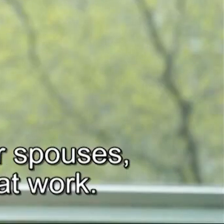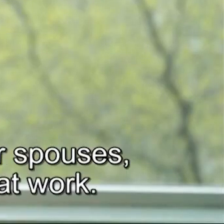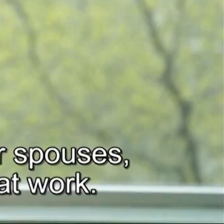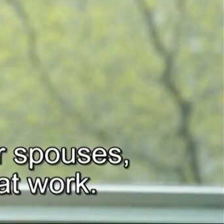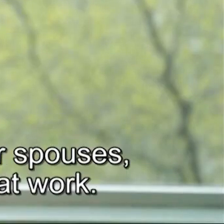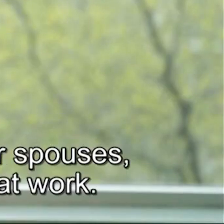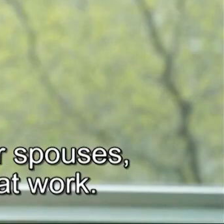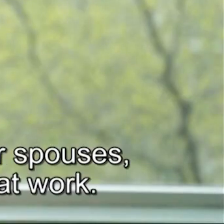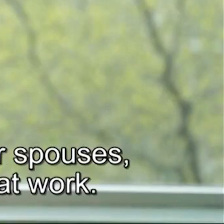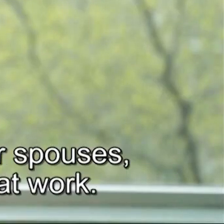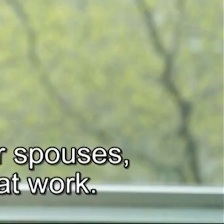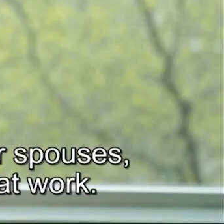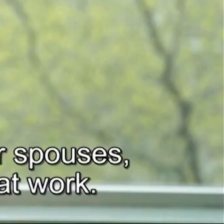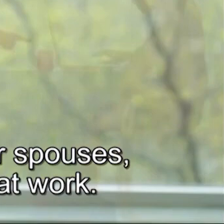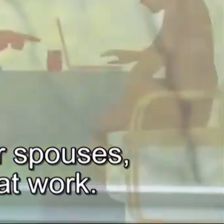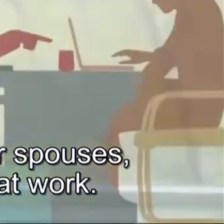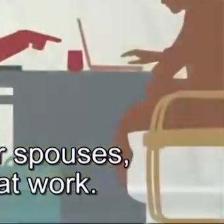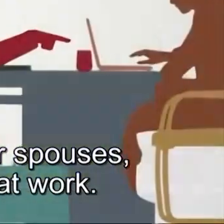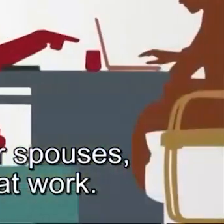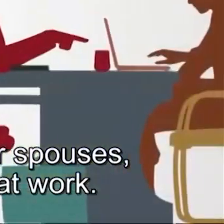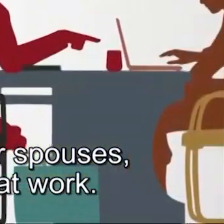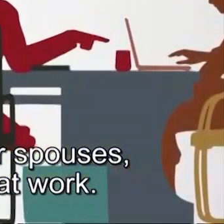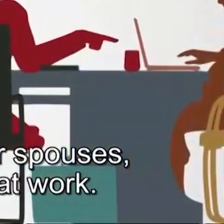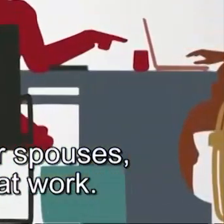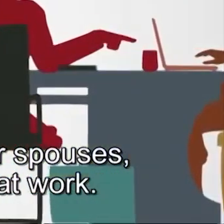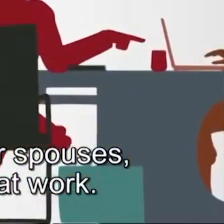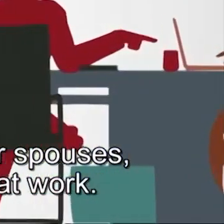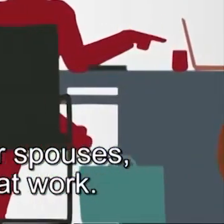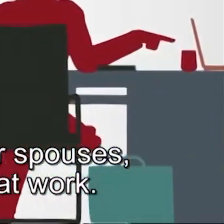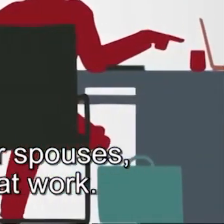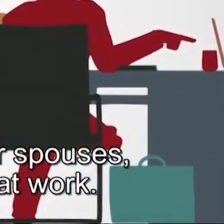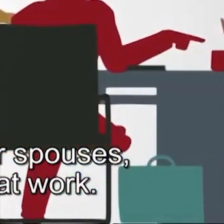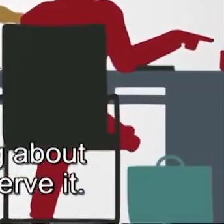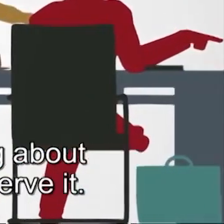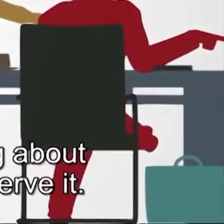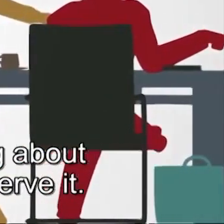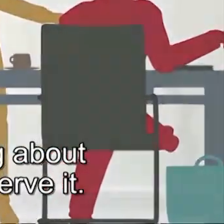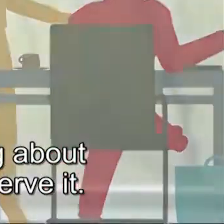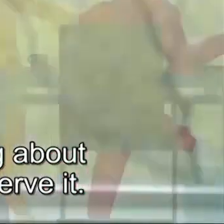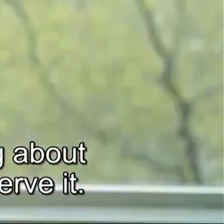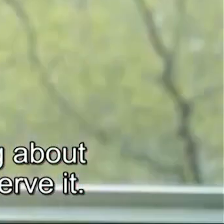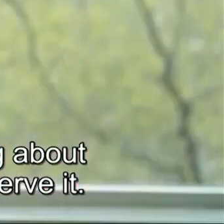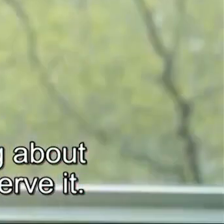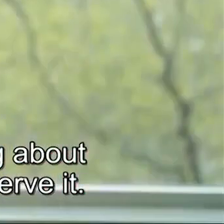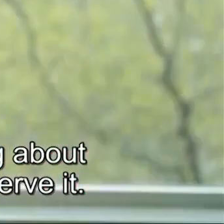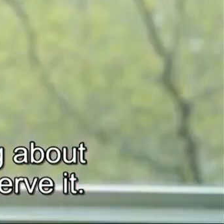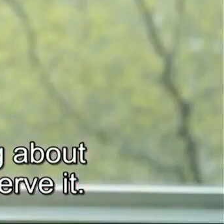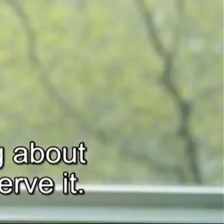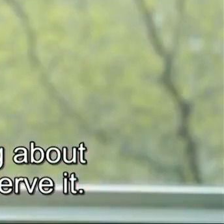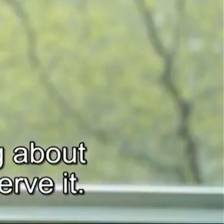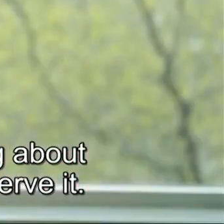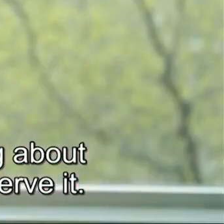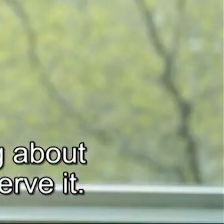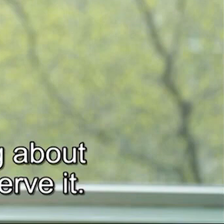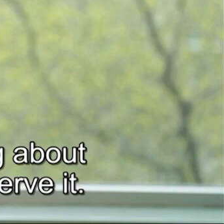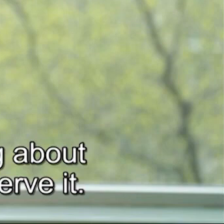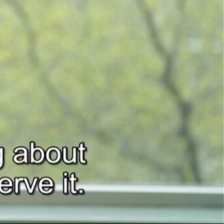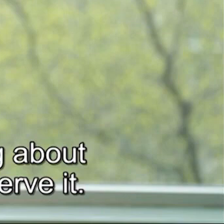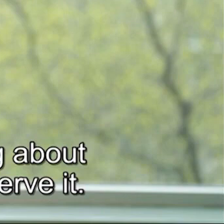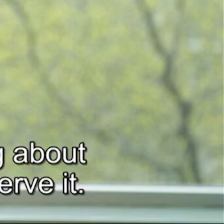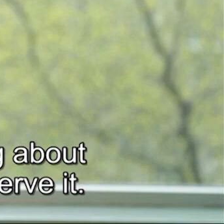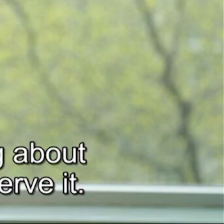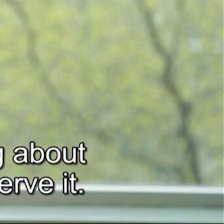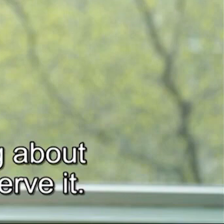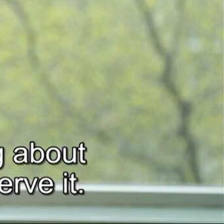on our partners, our spouses, and maybe even our colleagues at work. In fact, the only way to learn anything about a